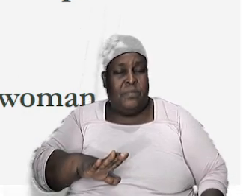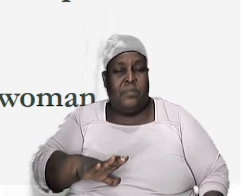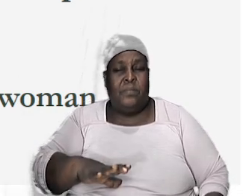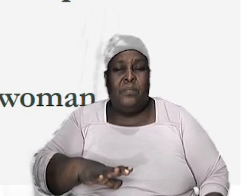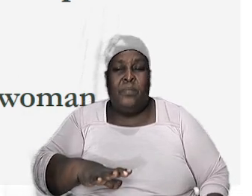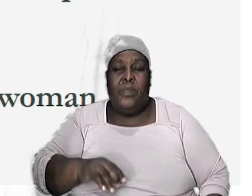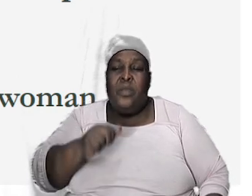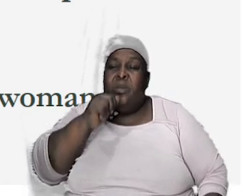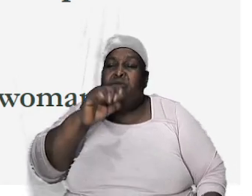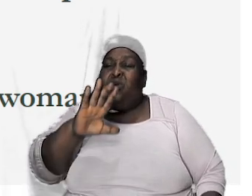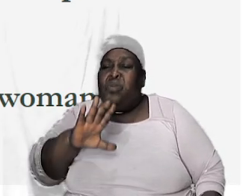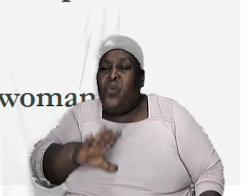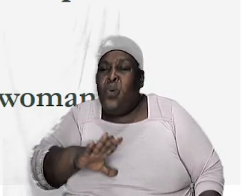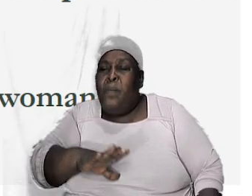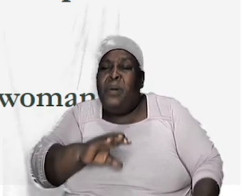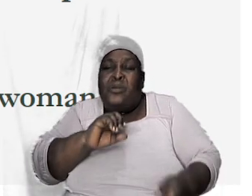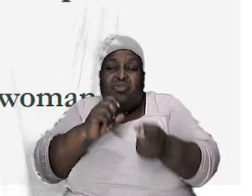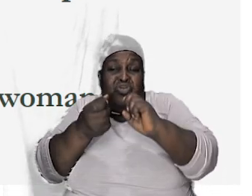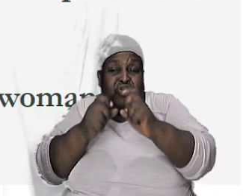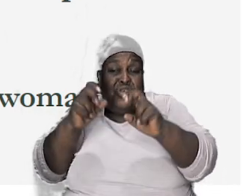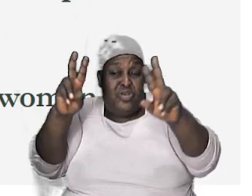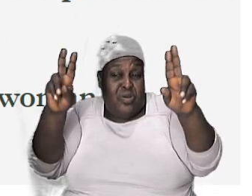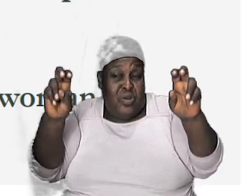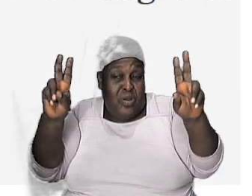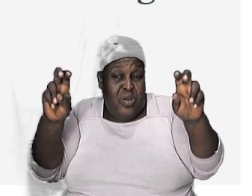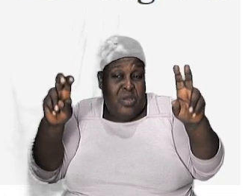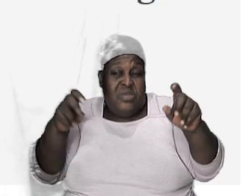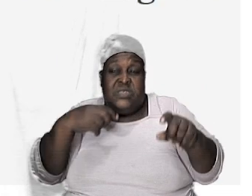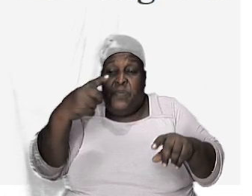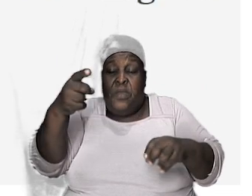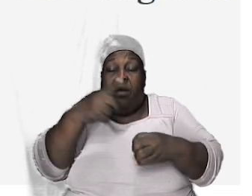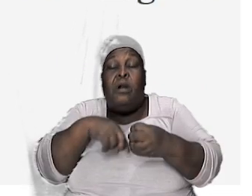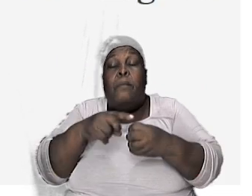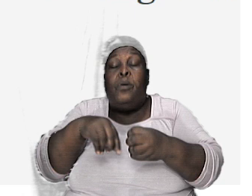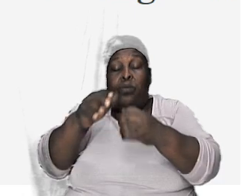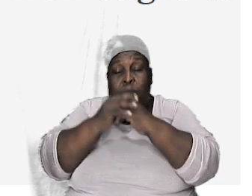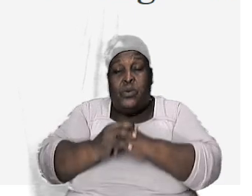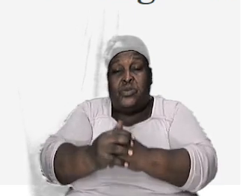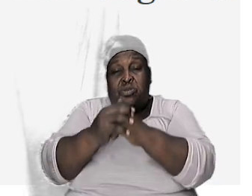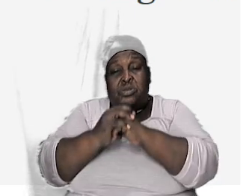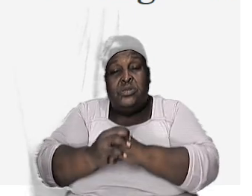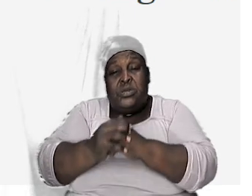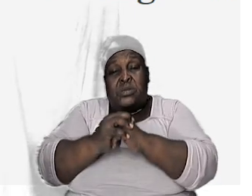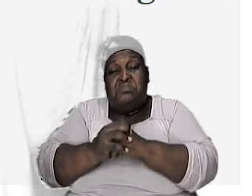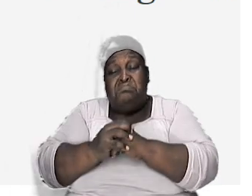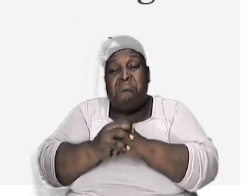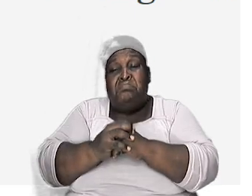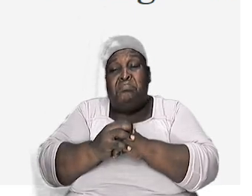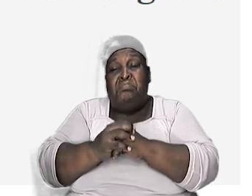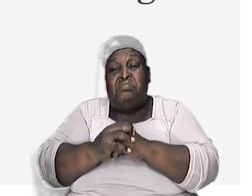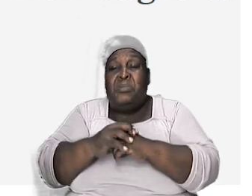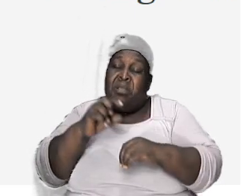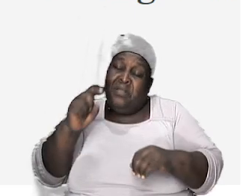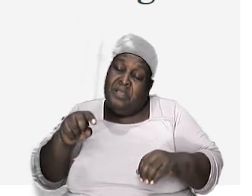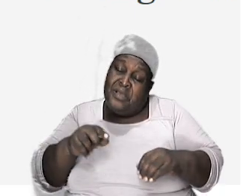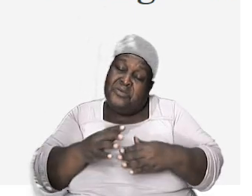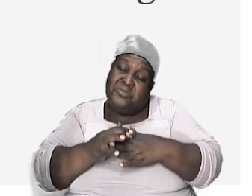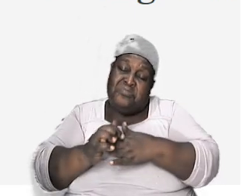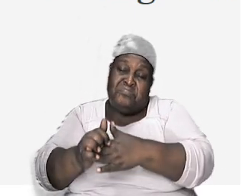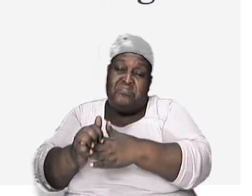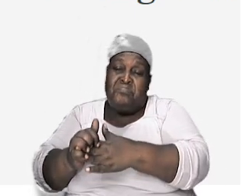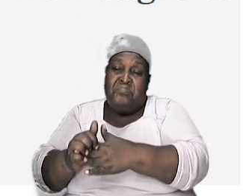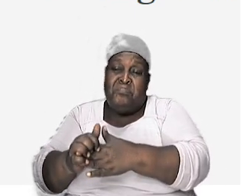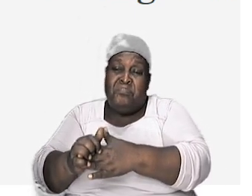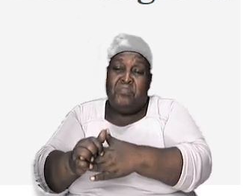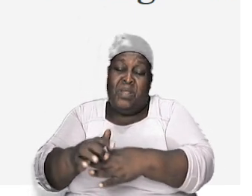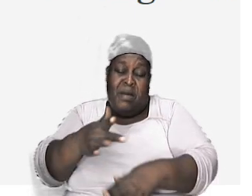So the woman seemingly changed the topic to talk about worship. And this led us to where practically it shows